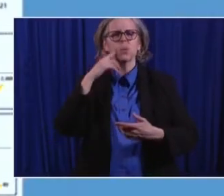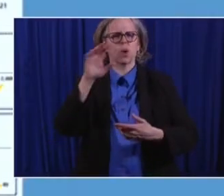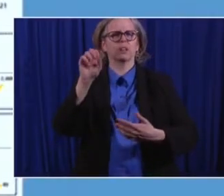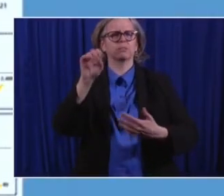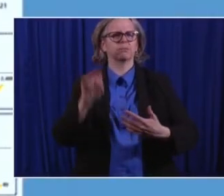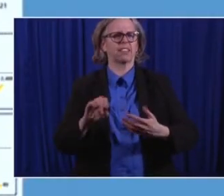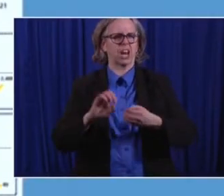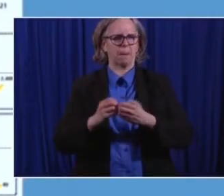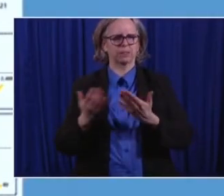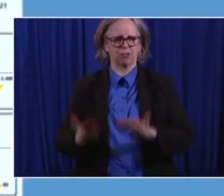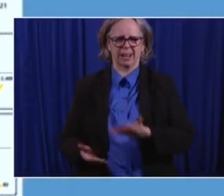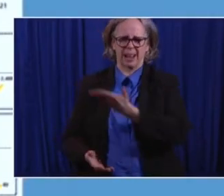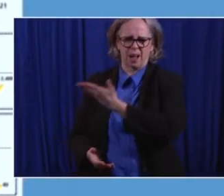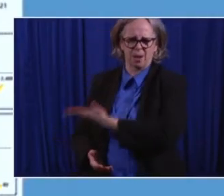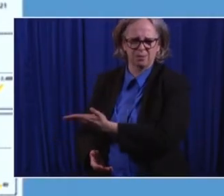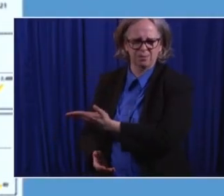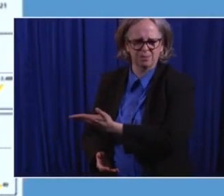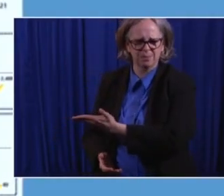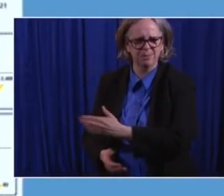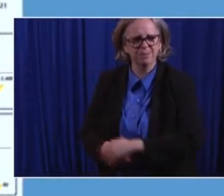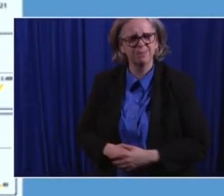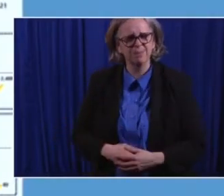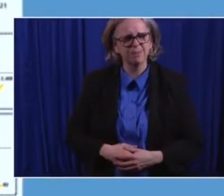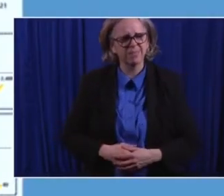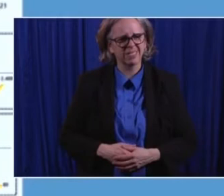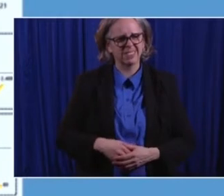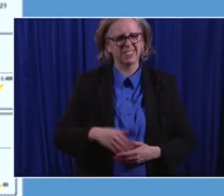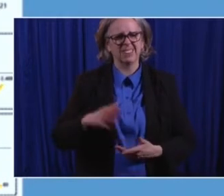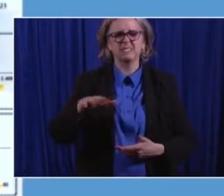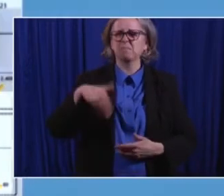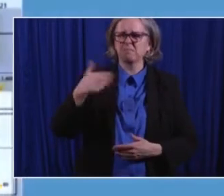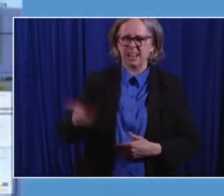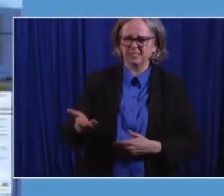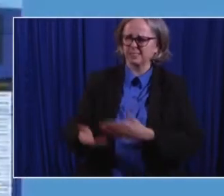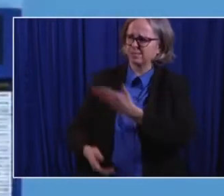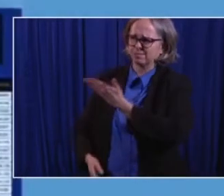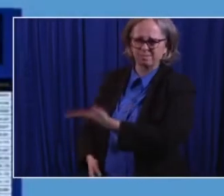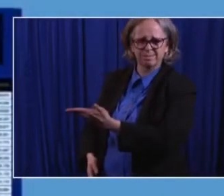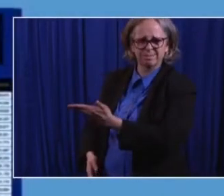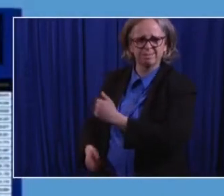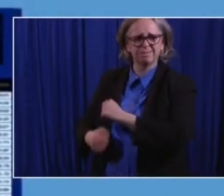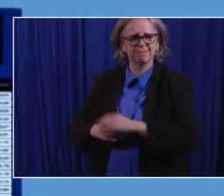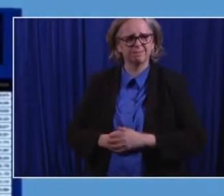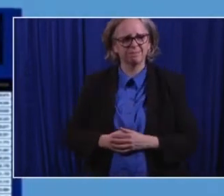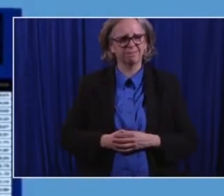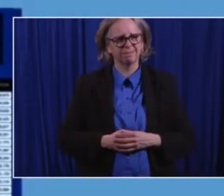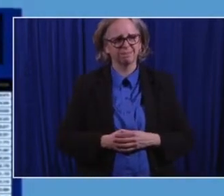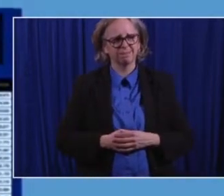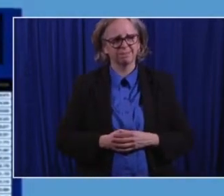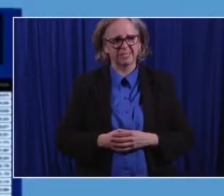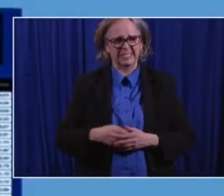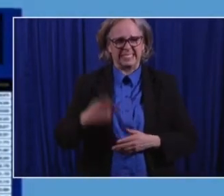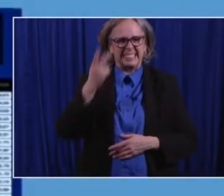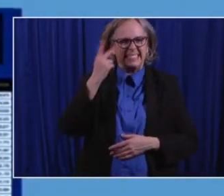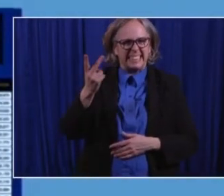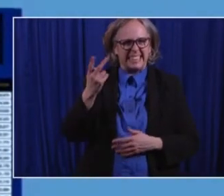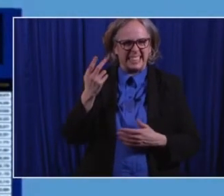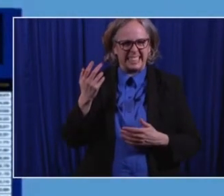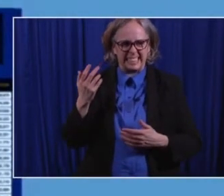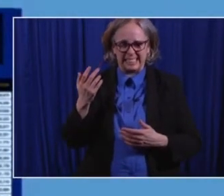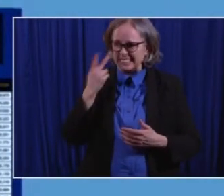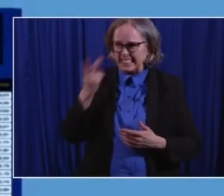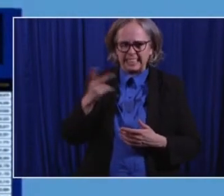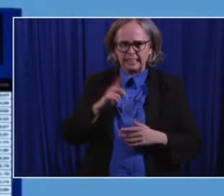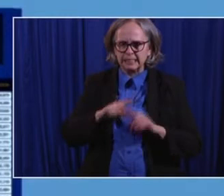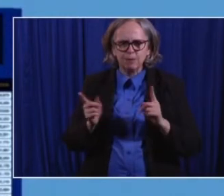2,400 new cases. Eric, let's take a look at the next one. Again, you'll see creeping up. We're getting more and more counties, a